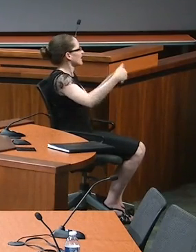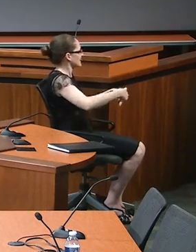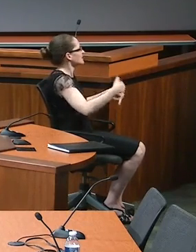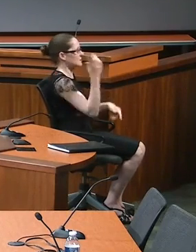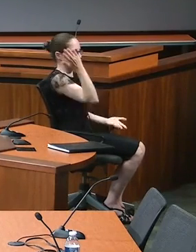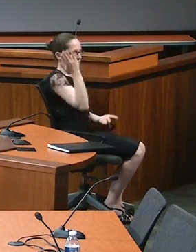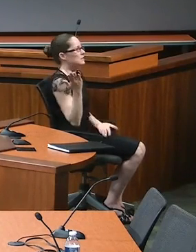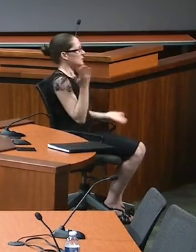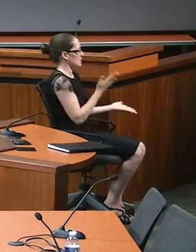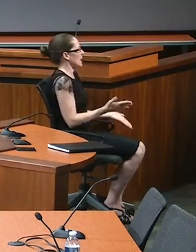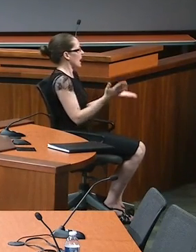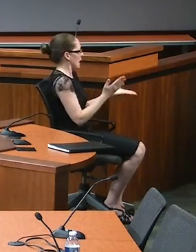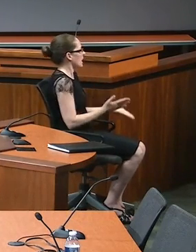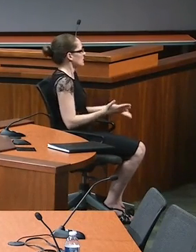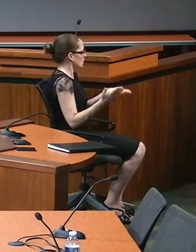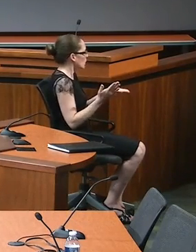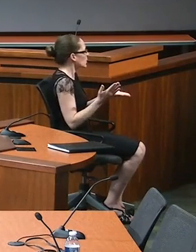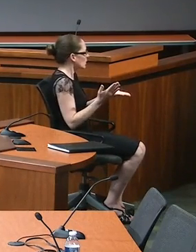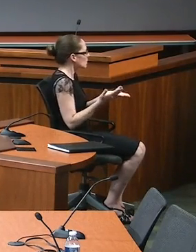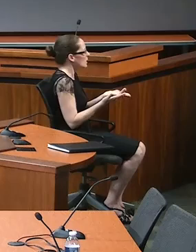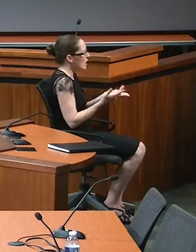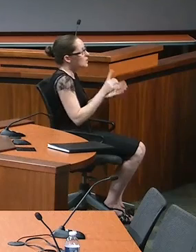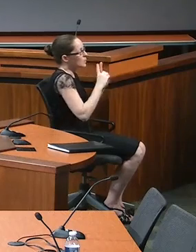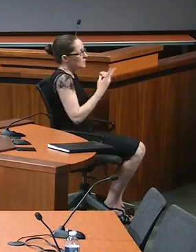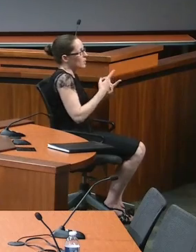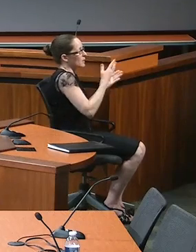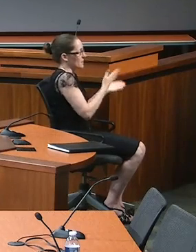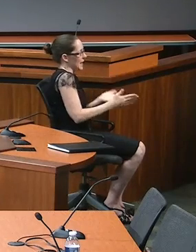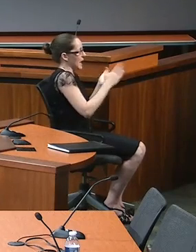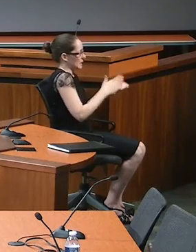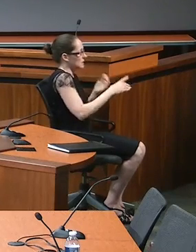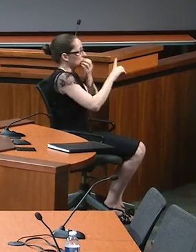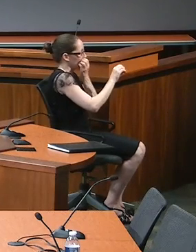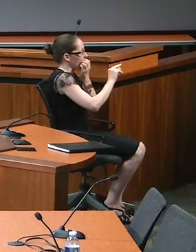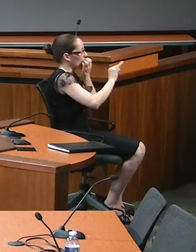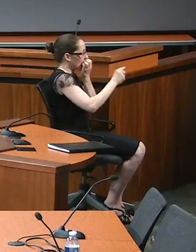prime work efforts for the Department of Planning and Zoning for this last year.